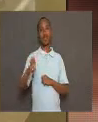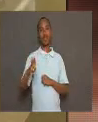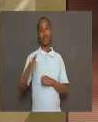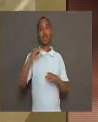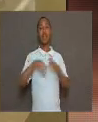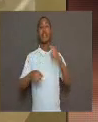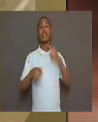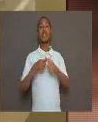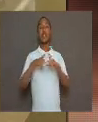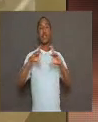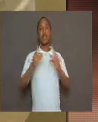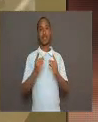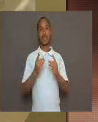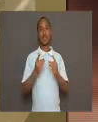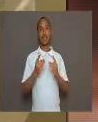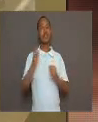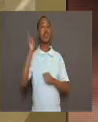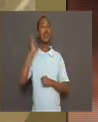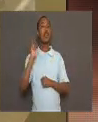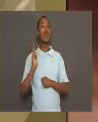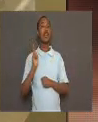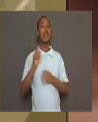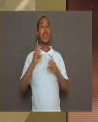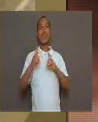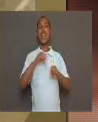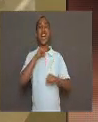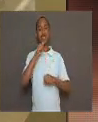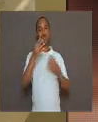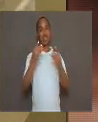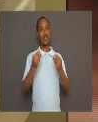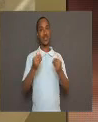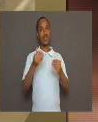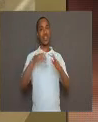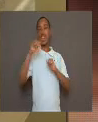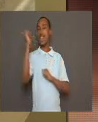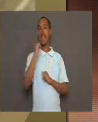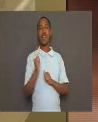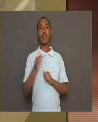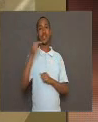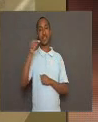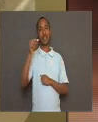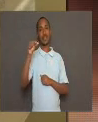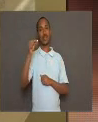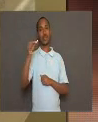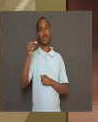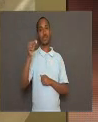In the second set, the graphite does not dissolve in any of the test tubes.